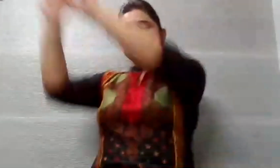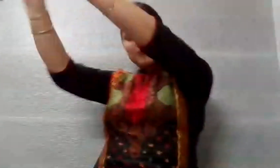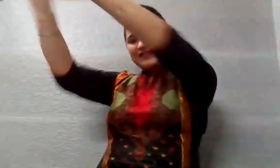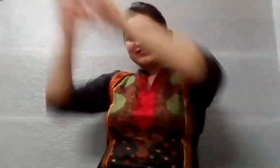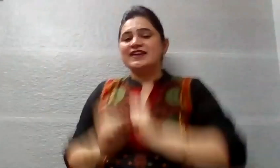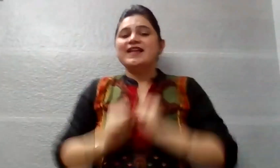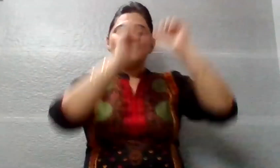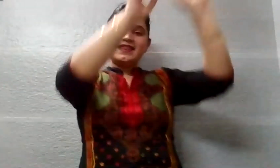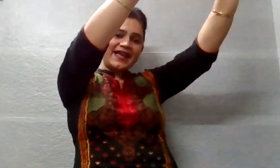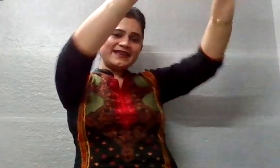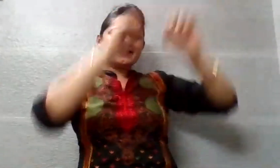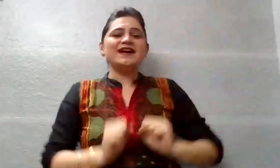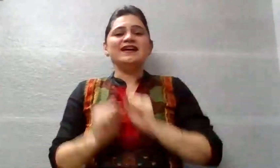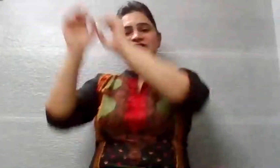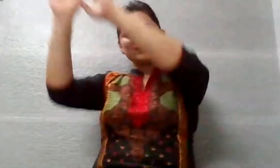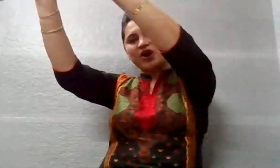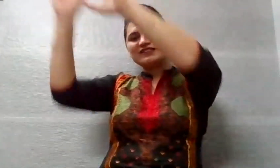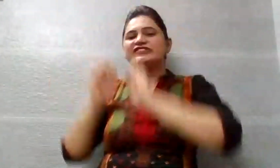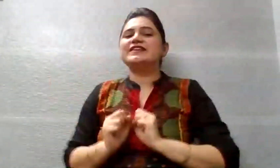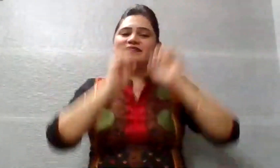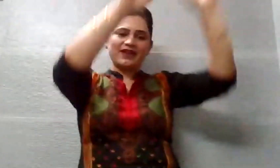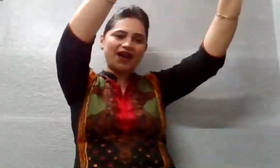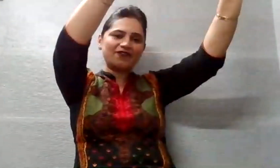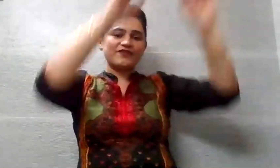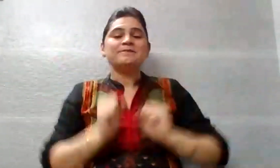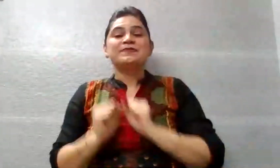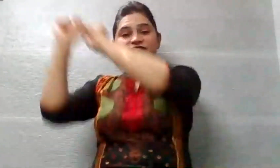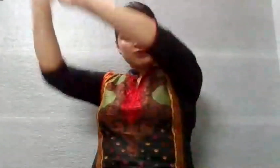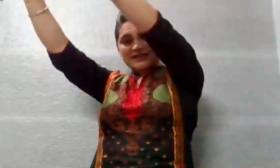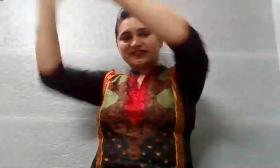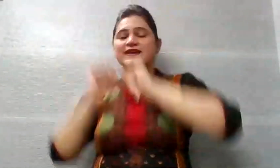stretch, stretch a tall giraffe.